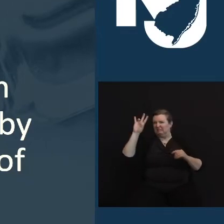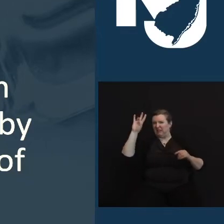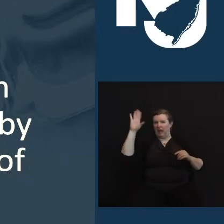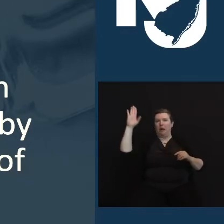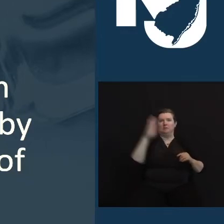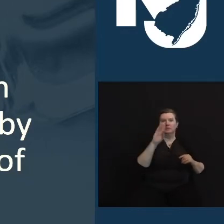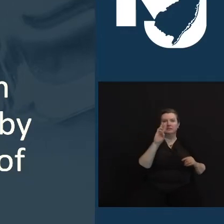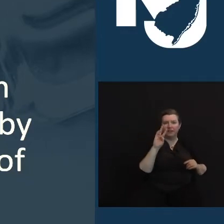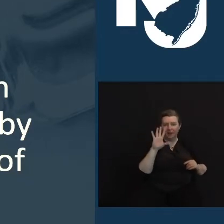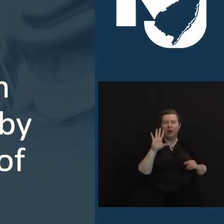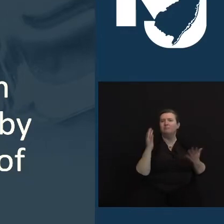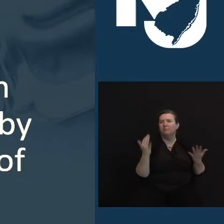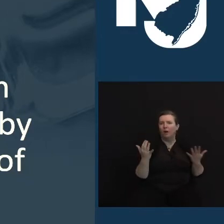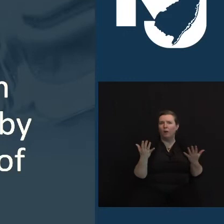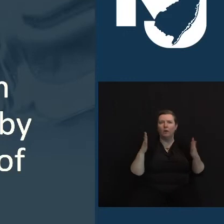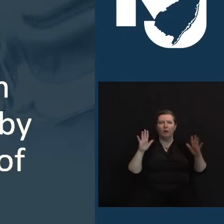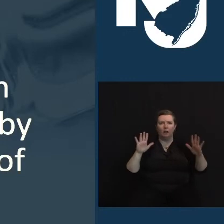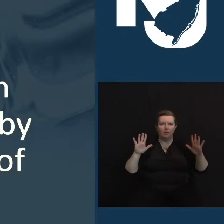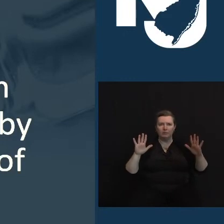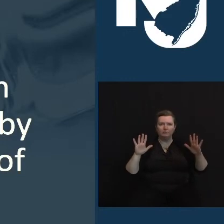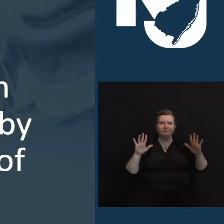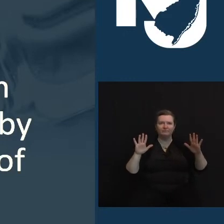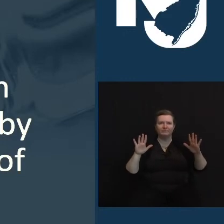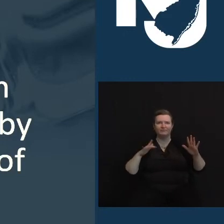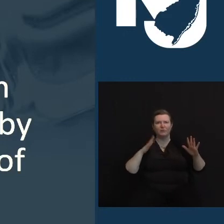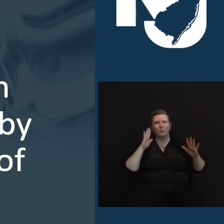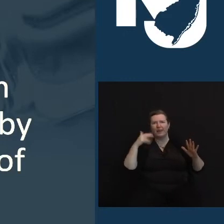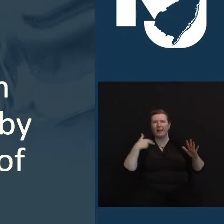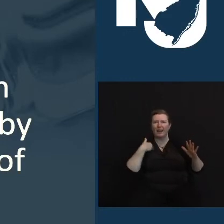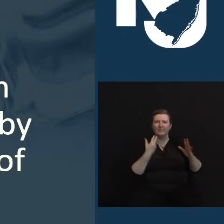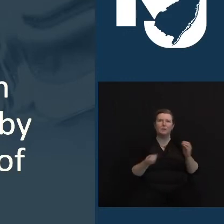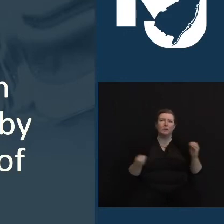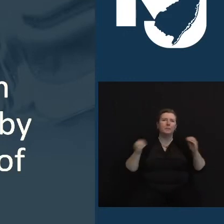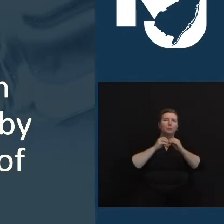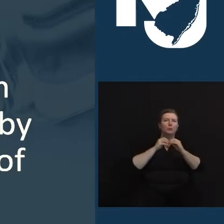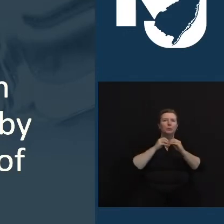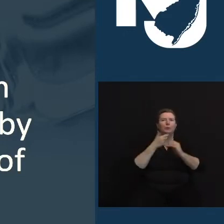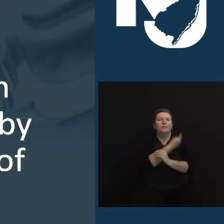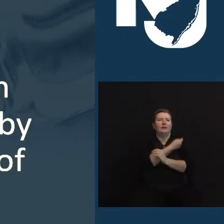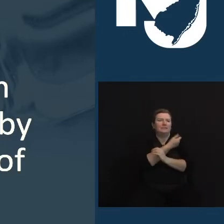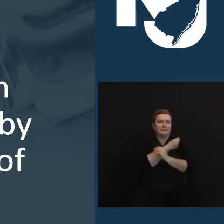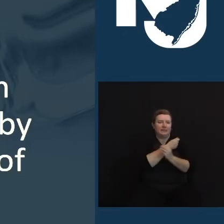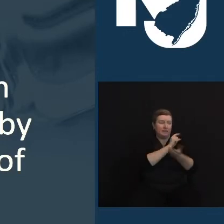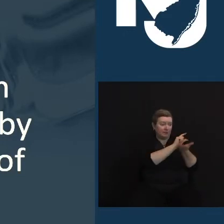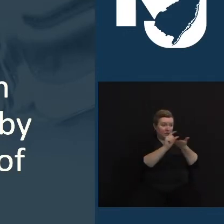will likely have in terms of a increased vaccine dosage supply.